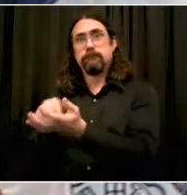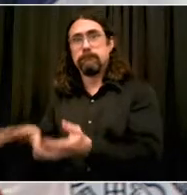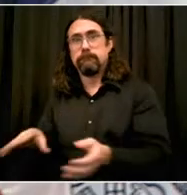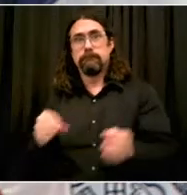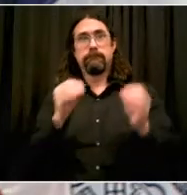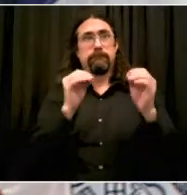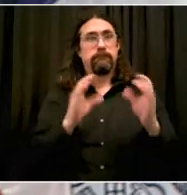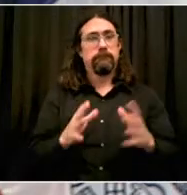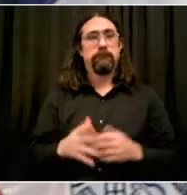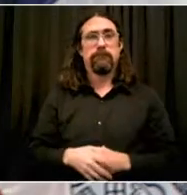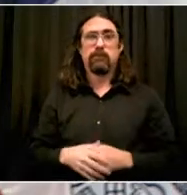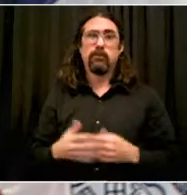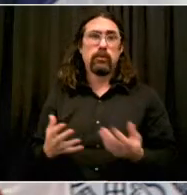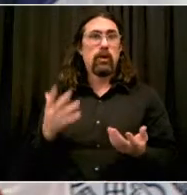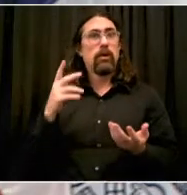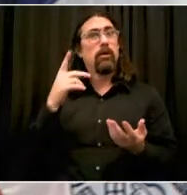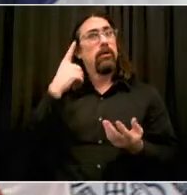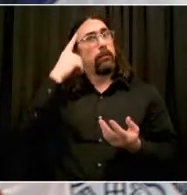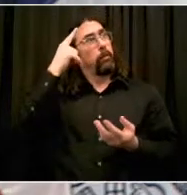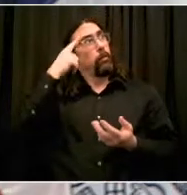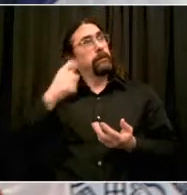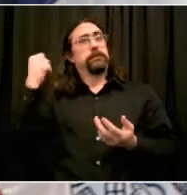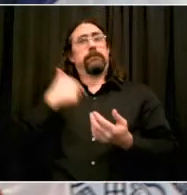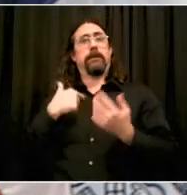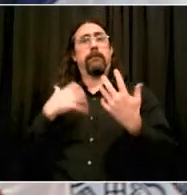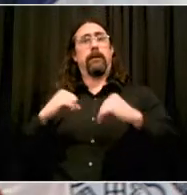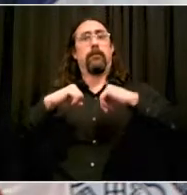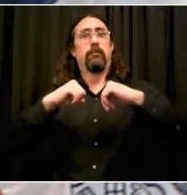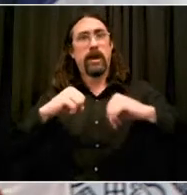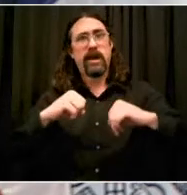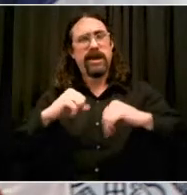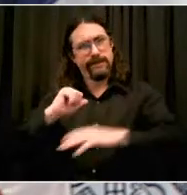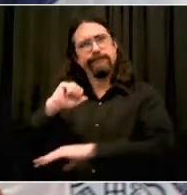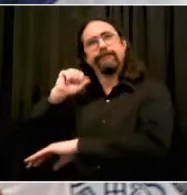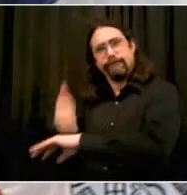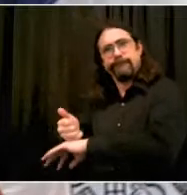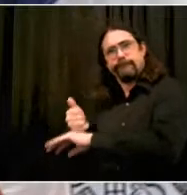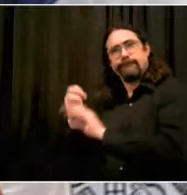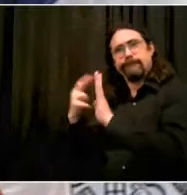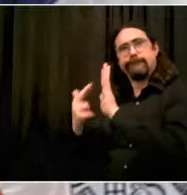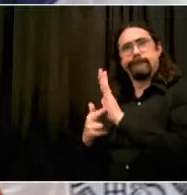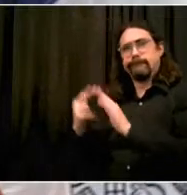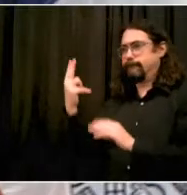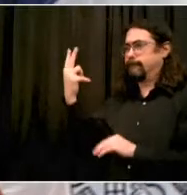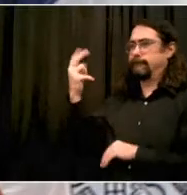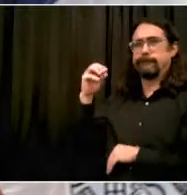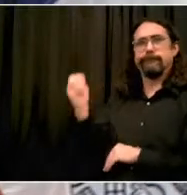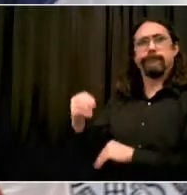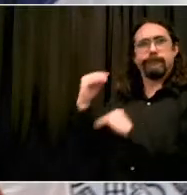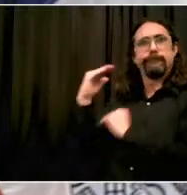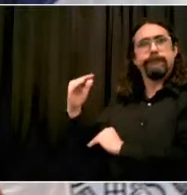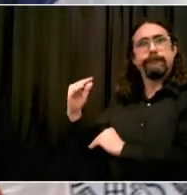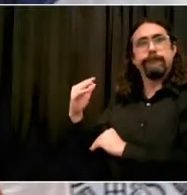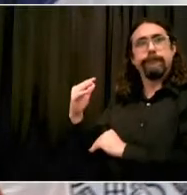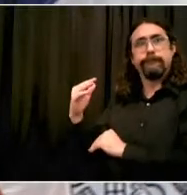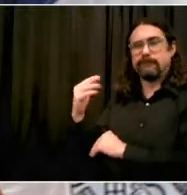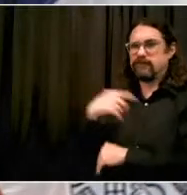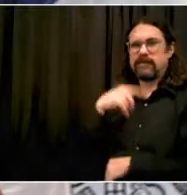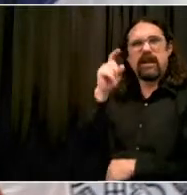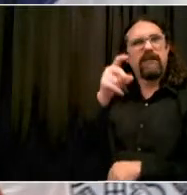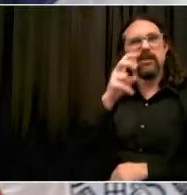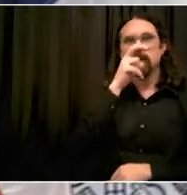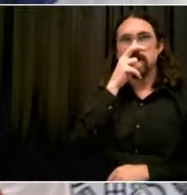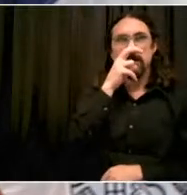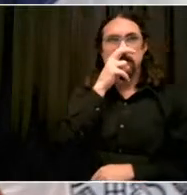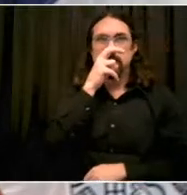threshold. So the standard we set is the day that we hit that, based on the indicators we had that morning, was when we would act.